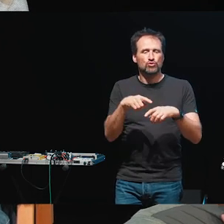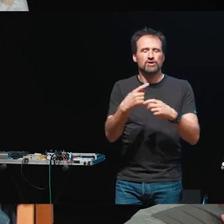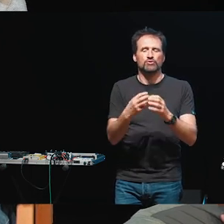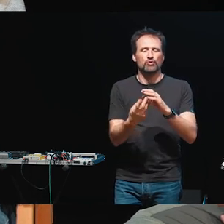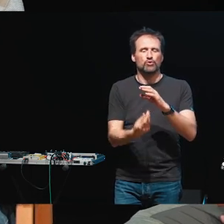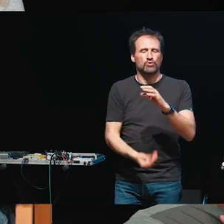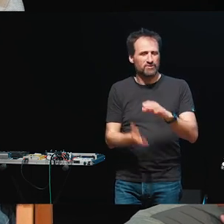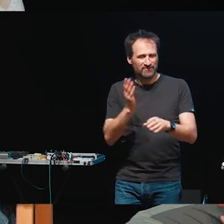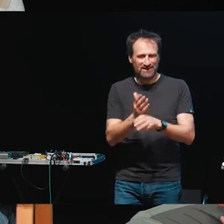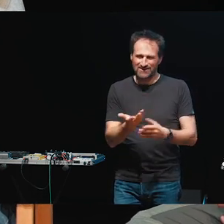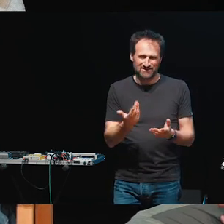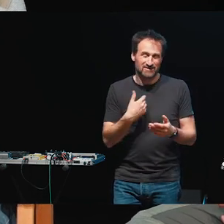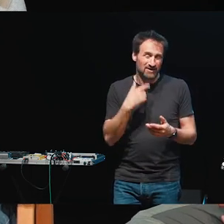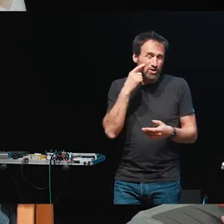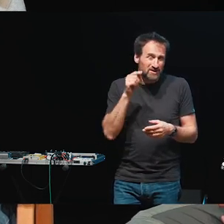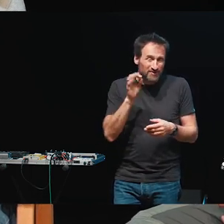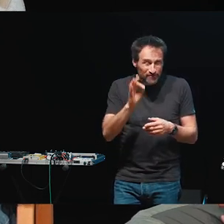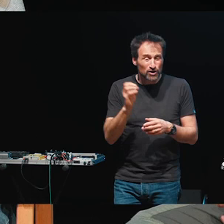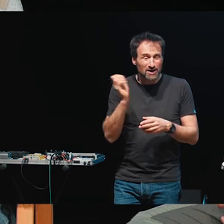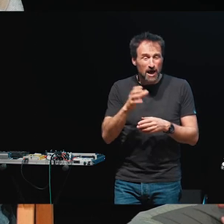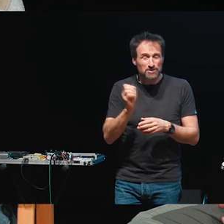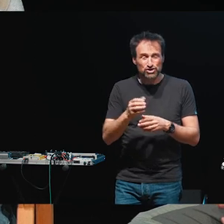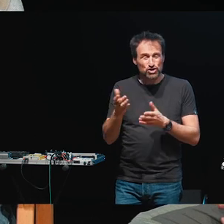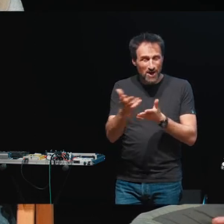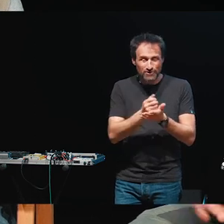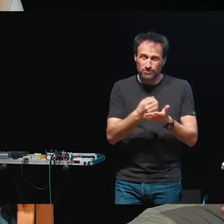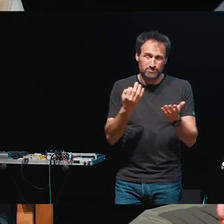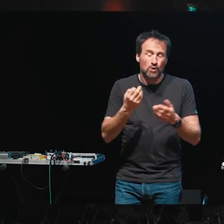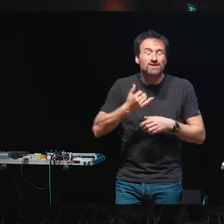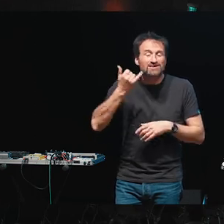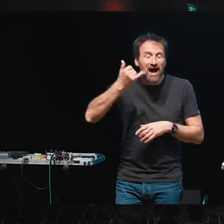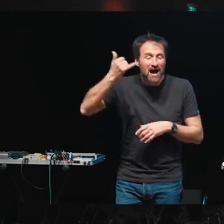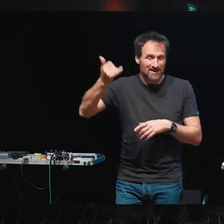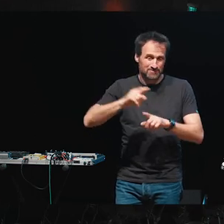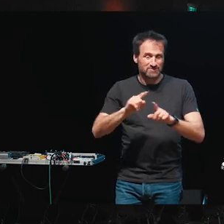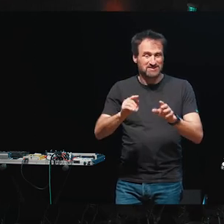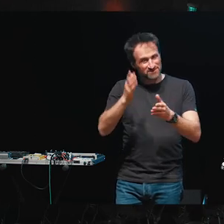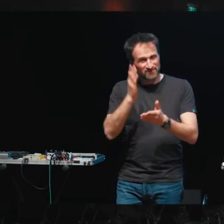a journey of years, maybe. It definitely won't be done this year. That's about the best that I can say.